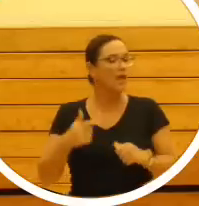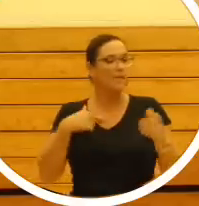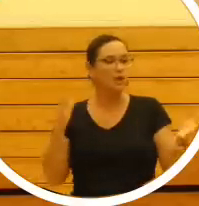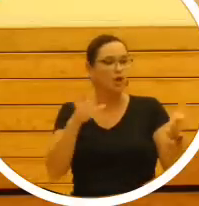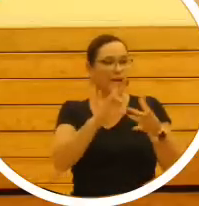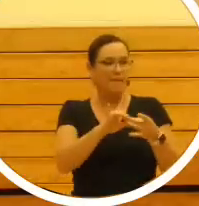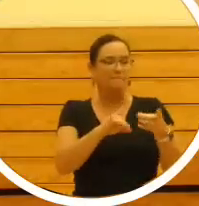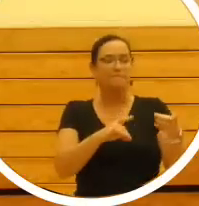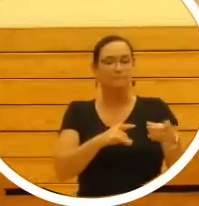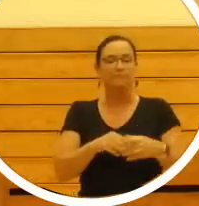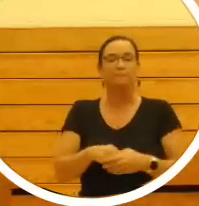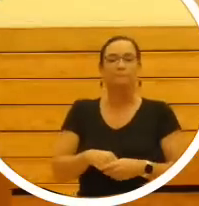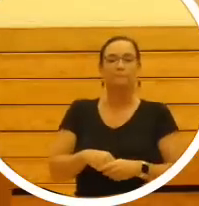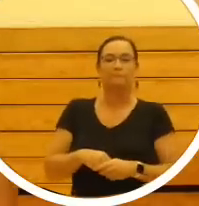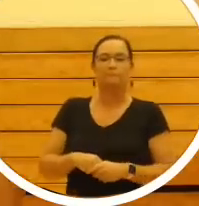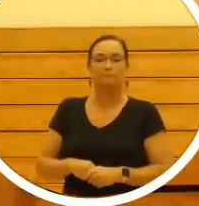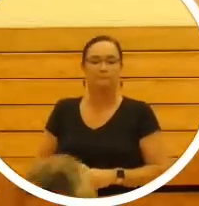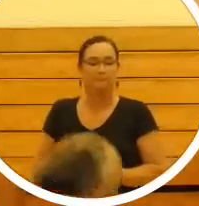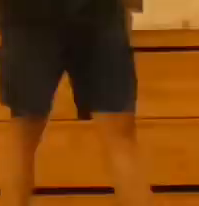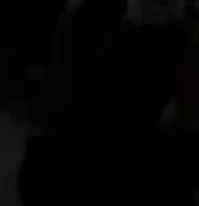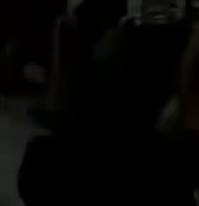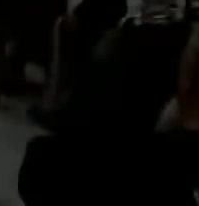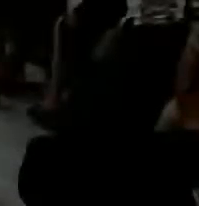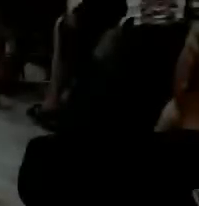This up and